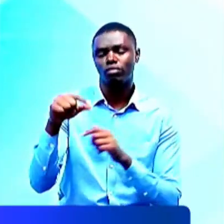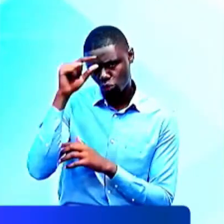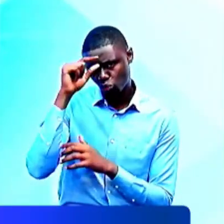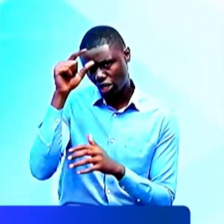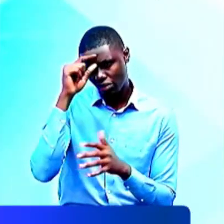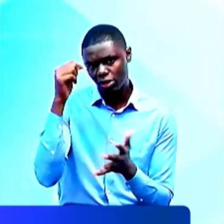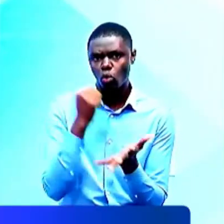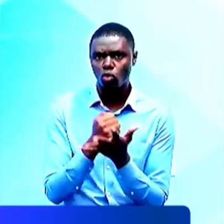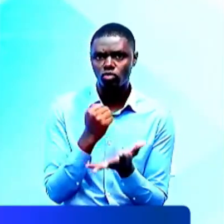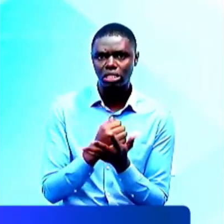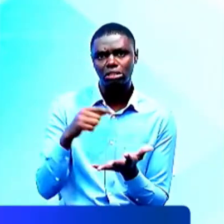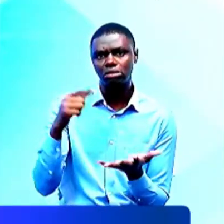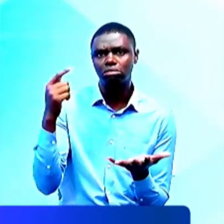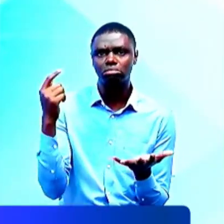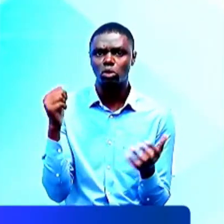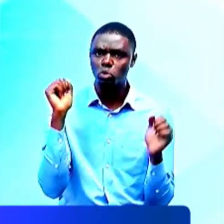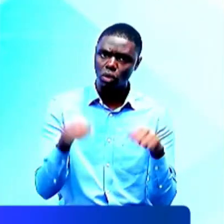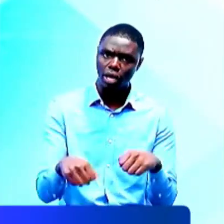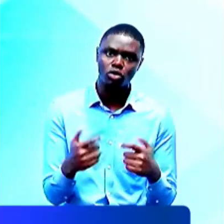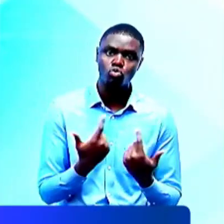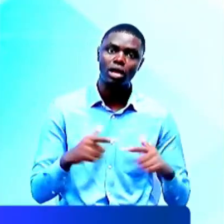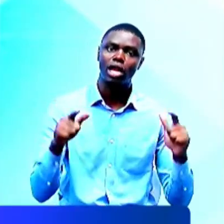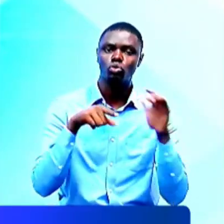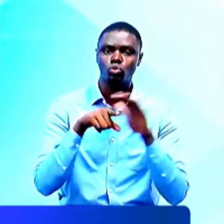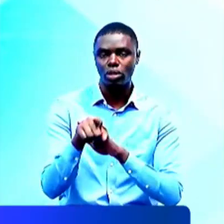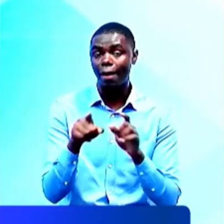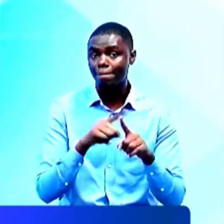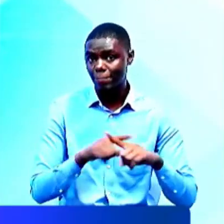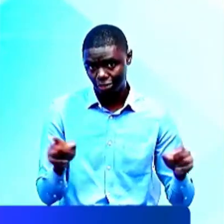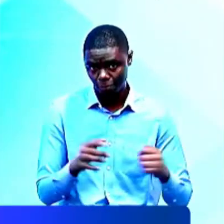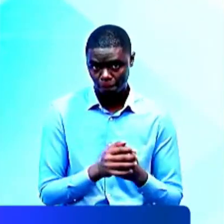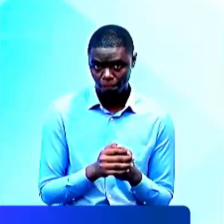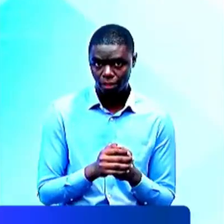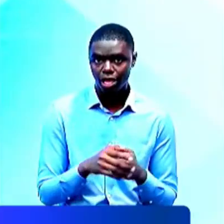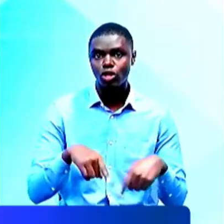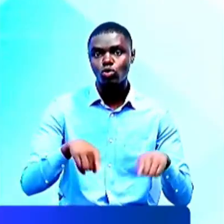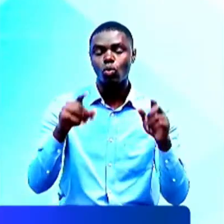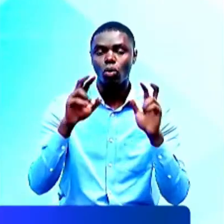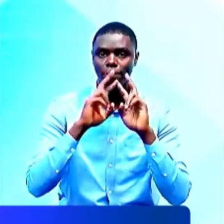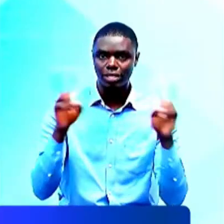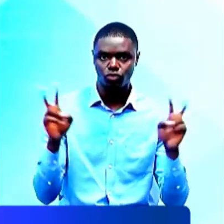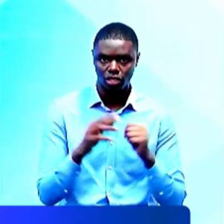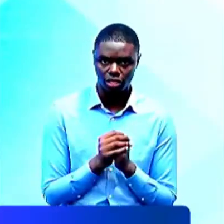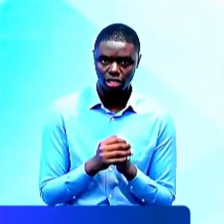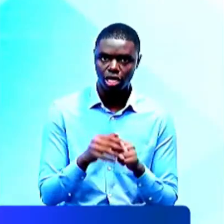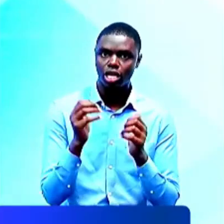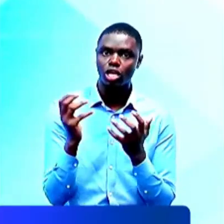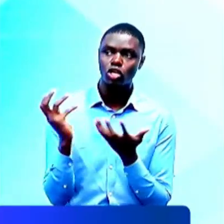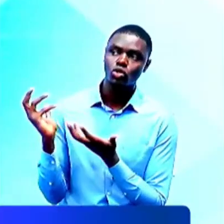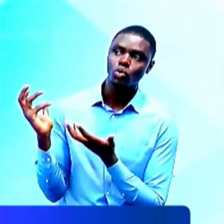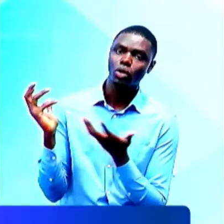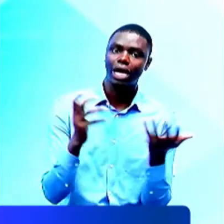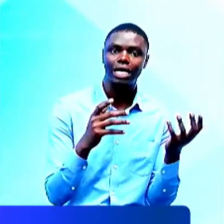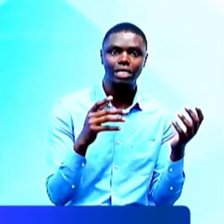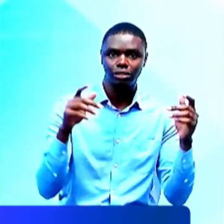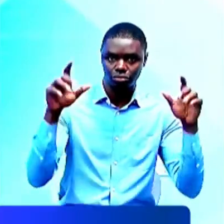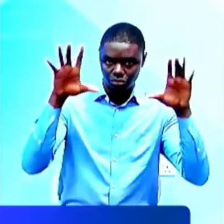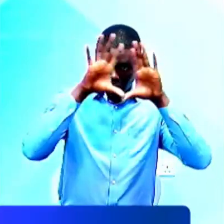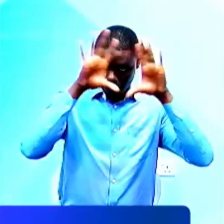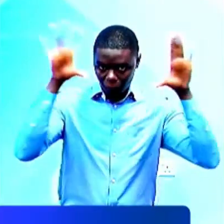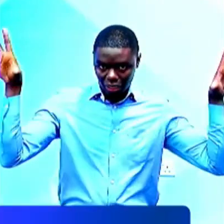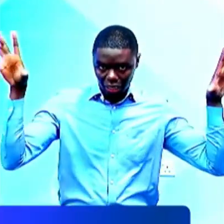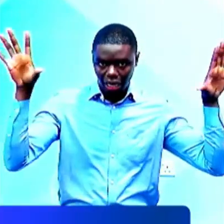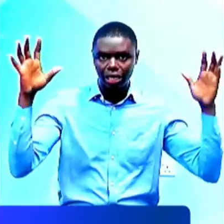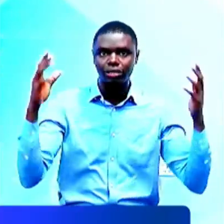facilities, government offices. Yes. You are allowed to go there, but yeah, you go peacefully. You carry a placard, hata kama